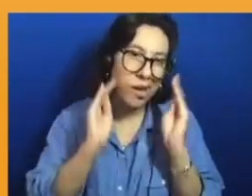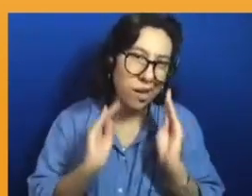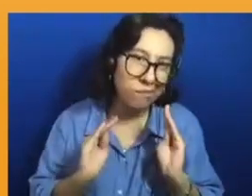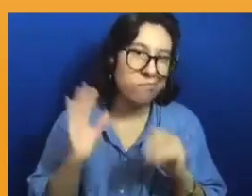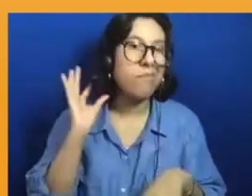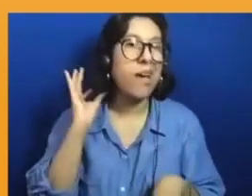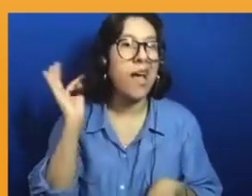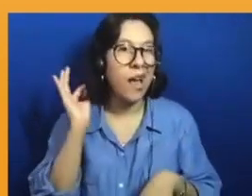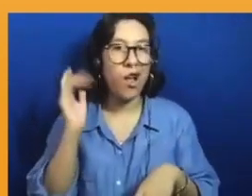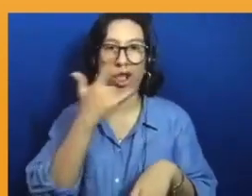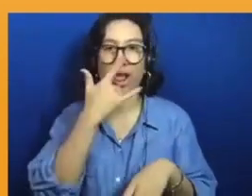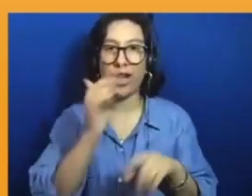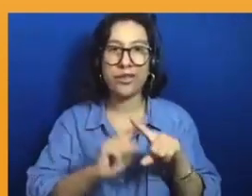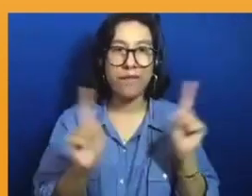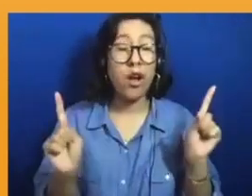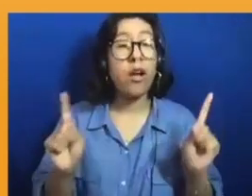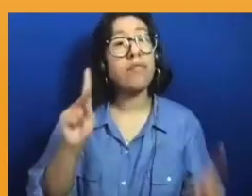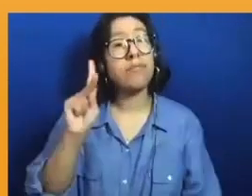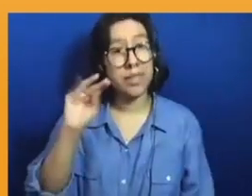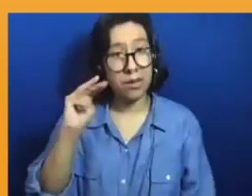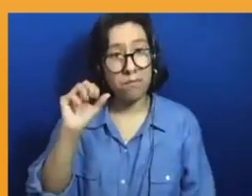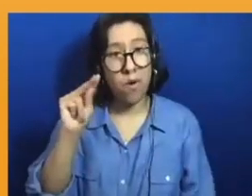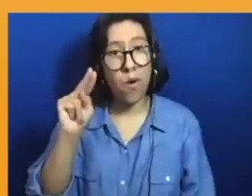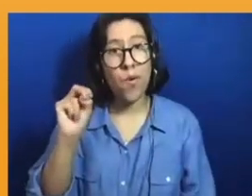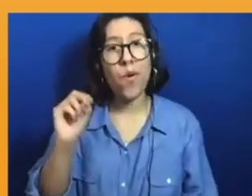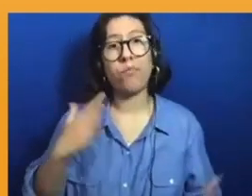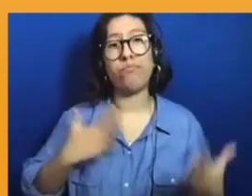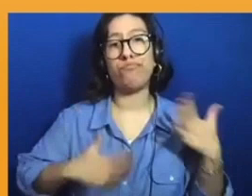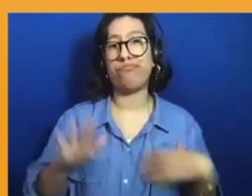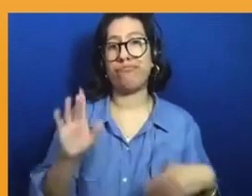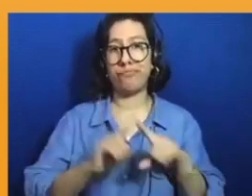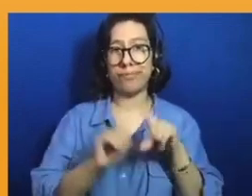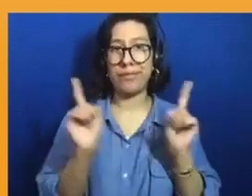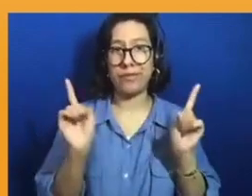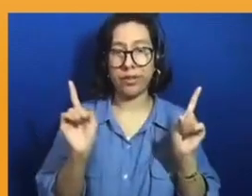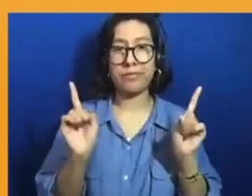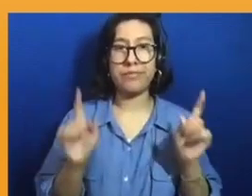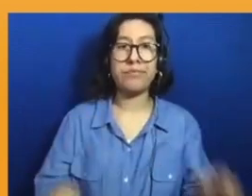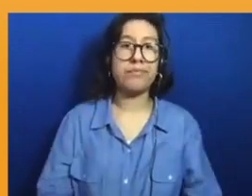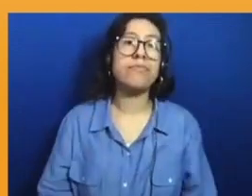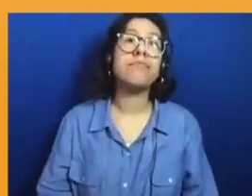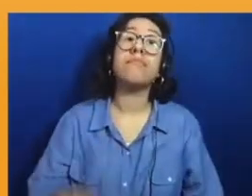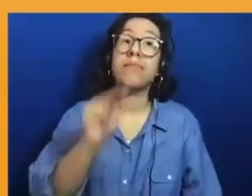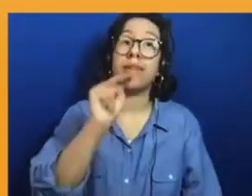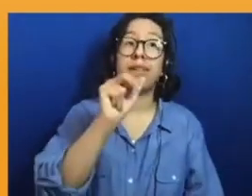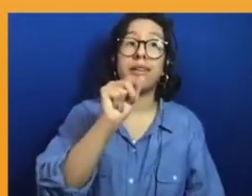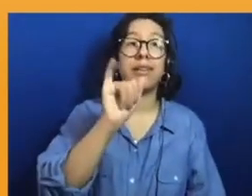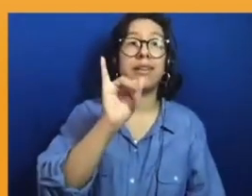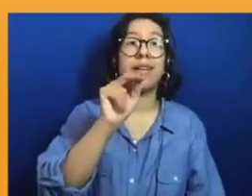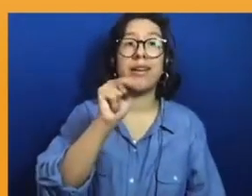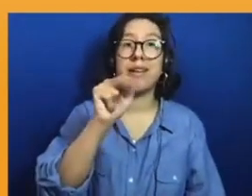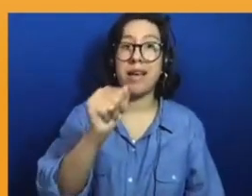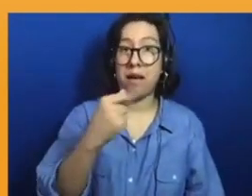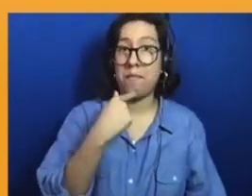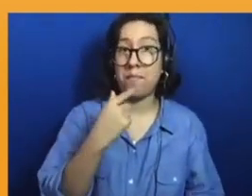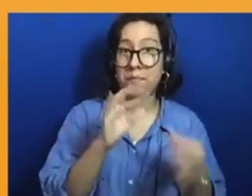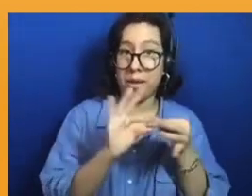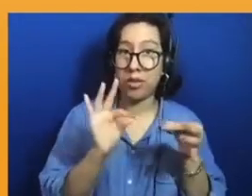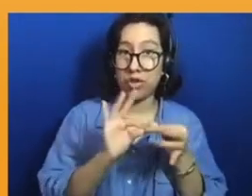hair is different, our kimono is different. So, but like Naina said, we have to